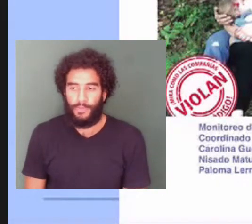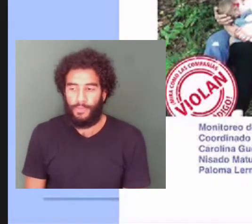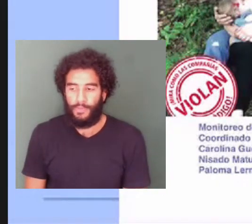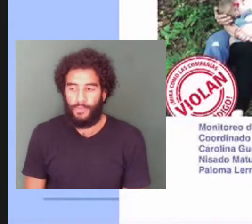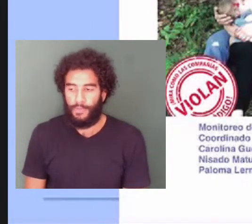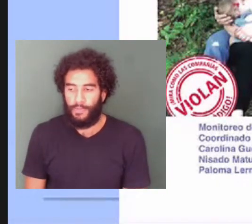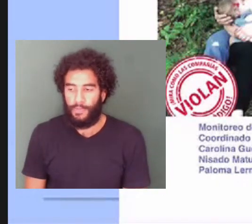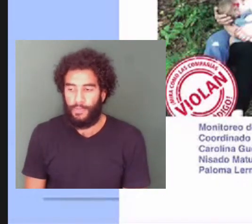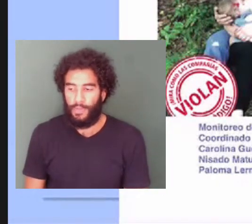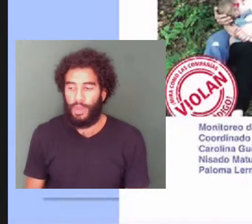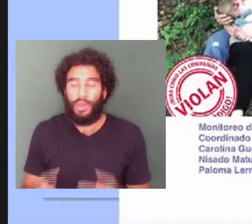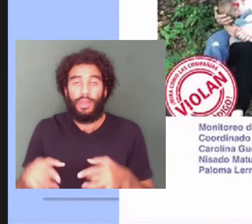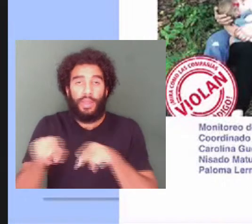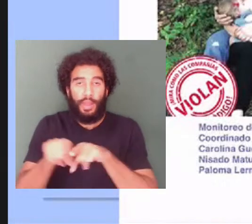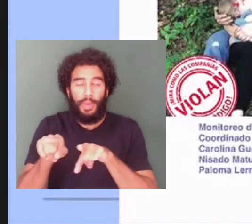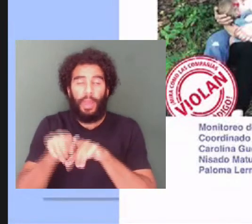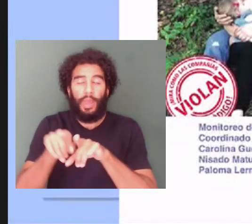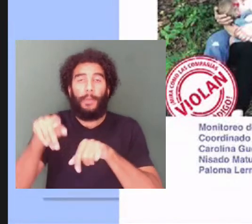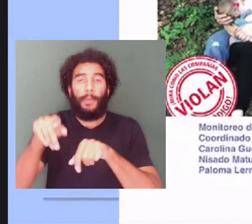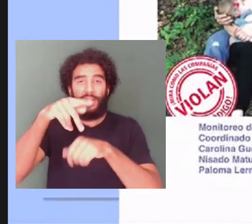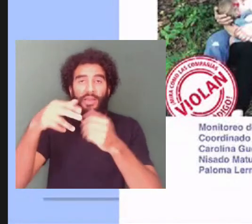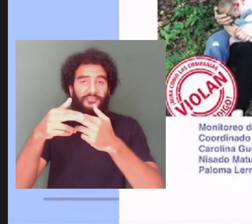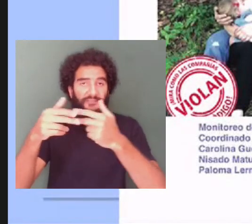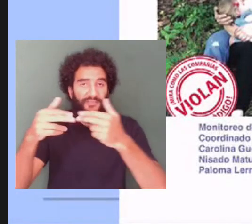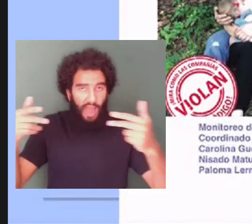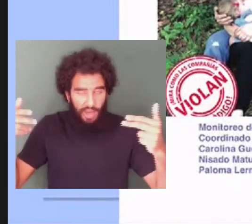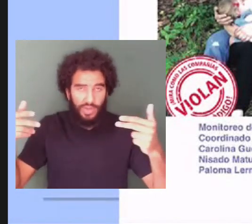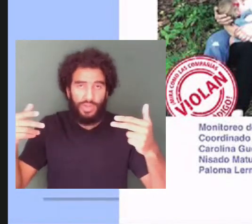Coca-Cola and Nestle, and